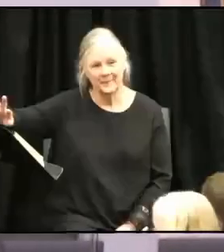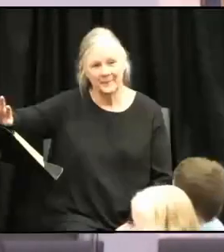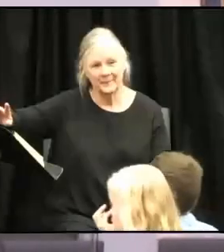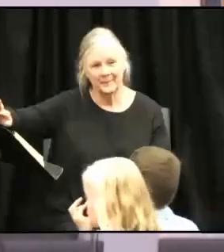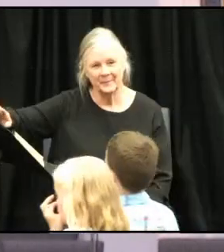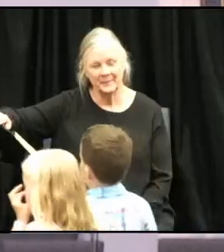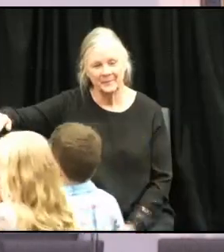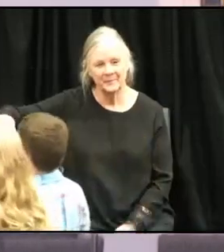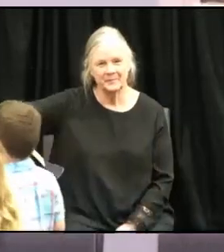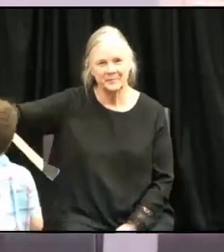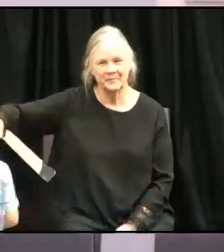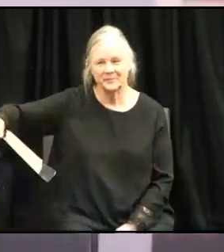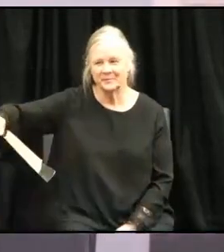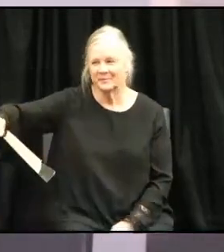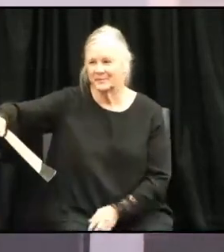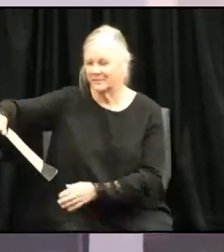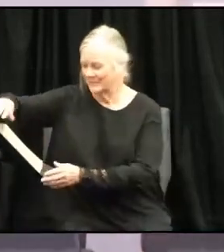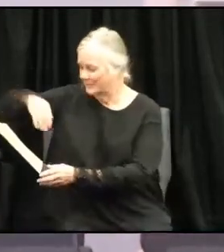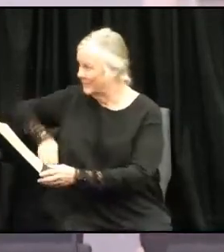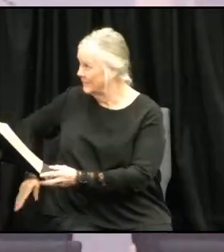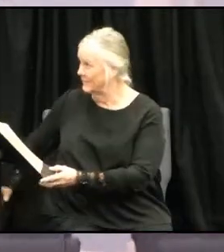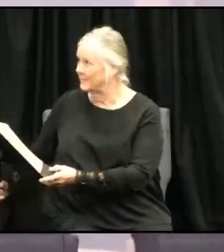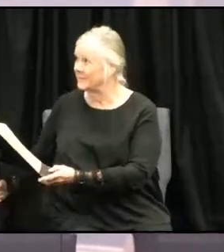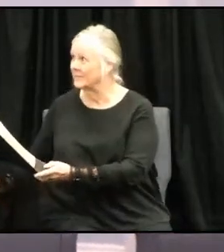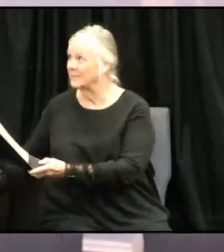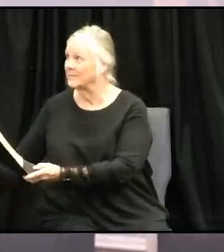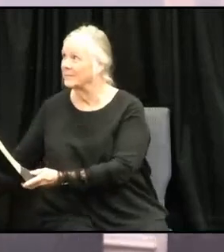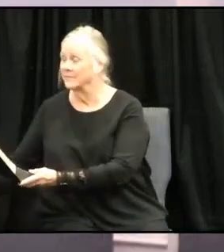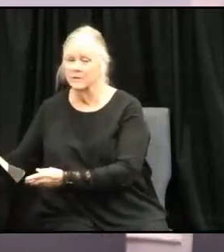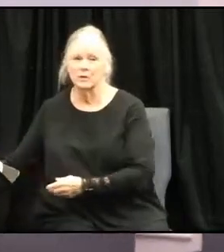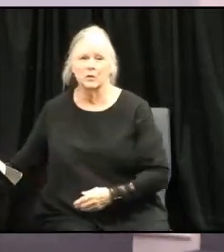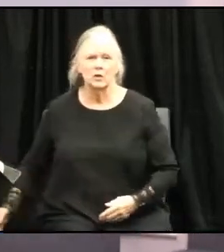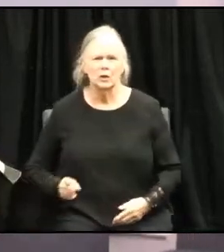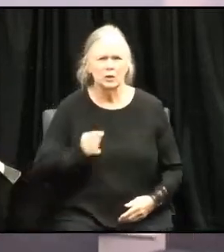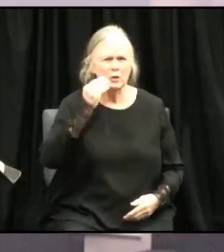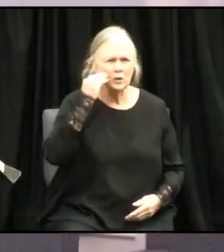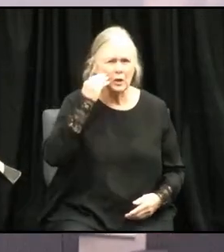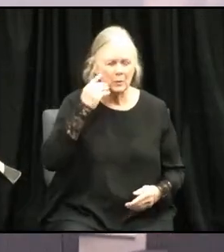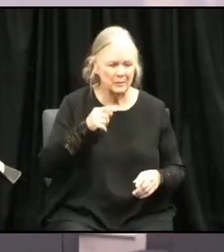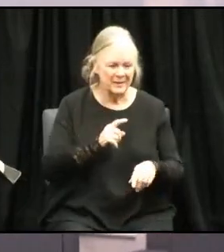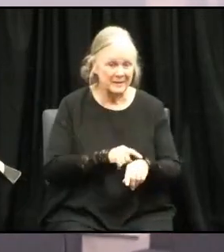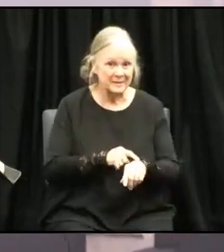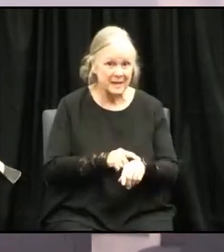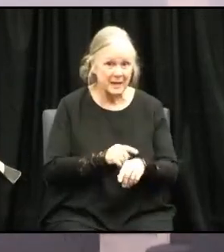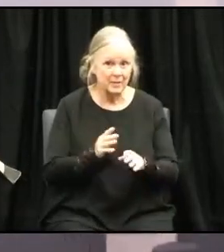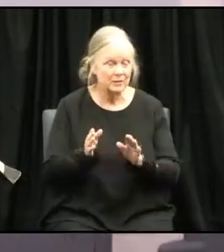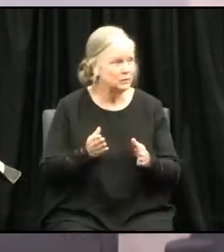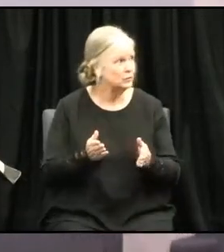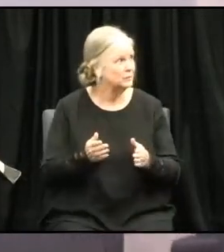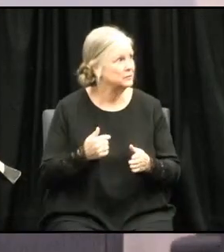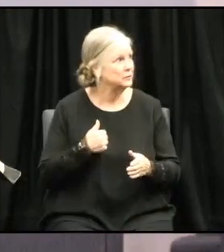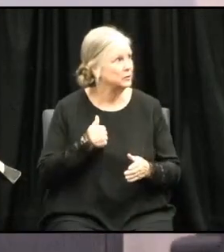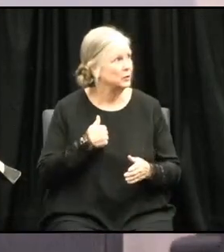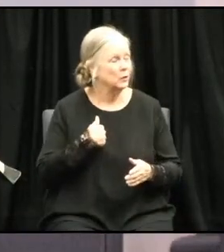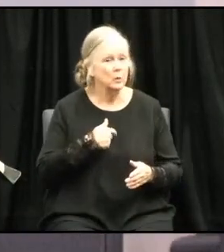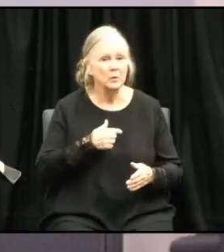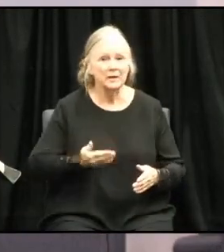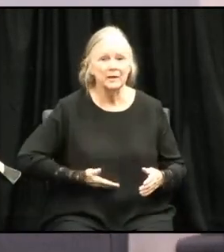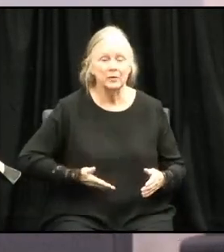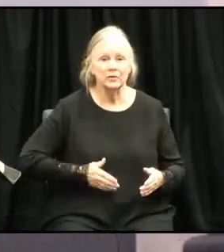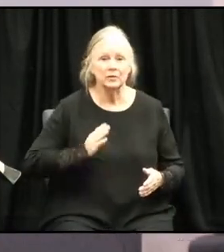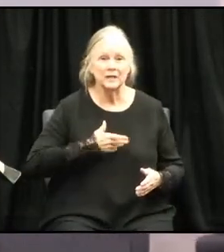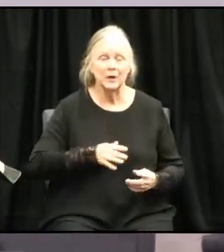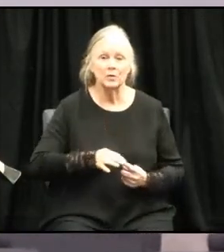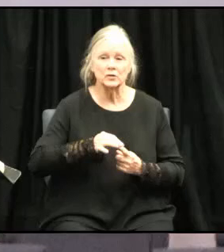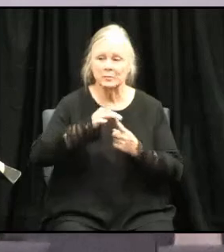You know, now normally when we get to this point in our service, it says in our order of worship that the introduction of our